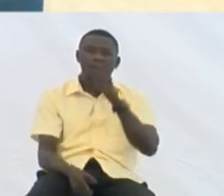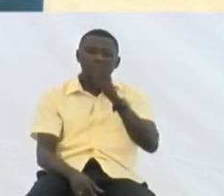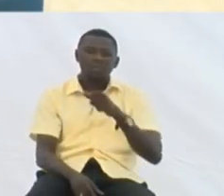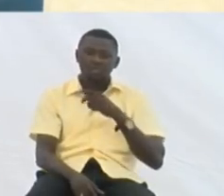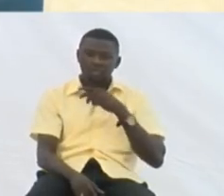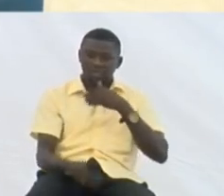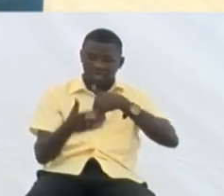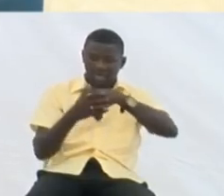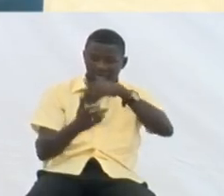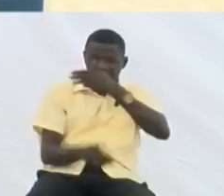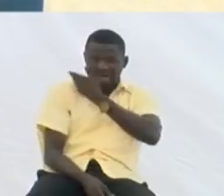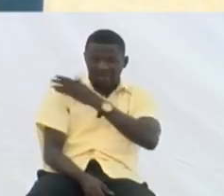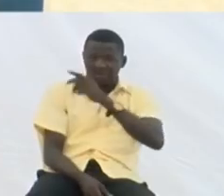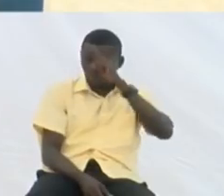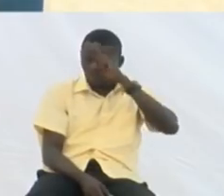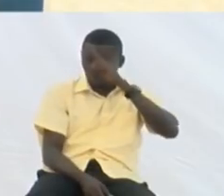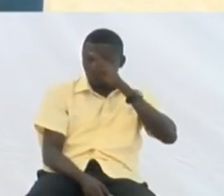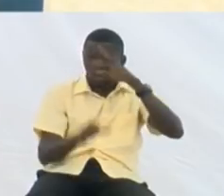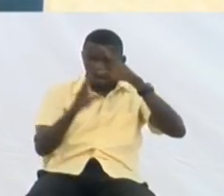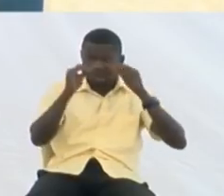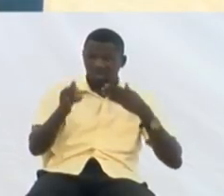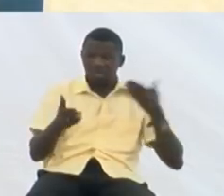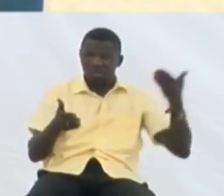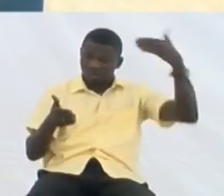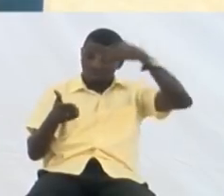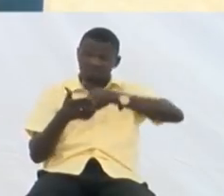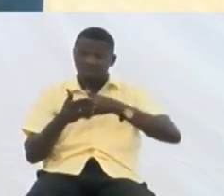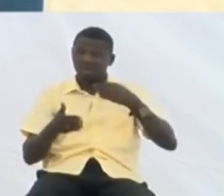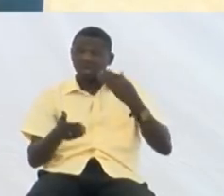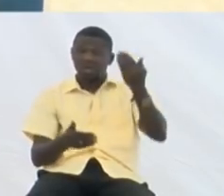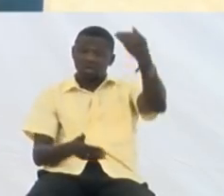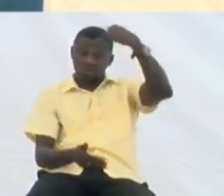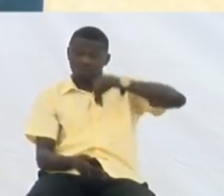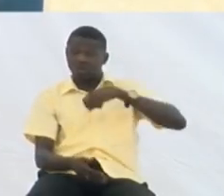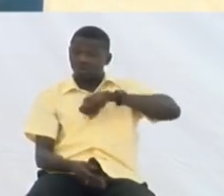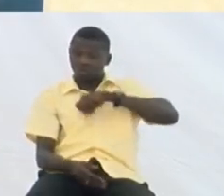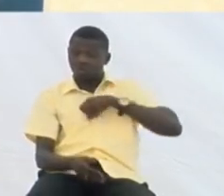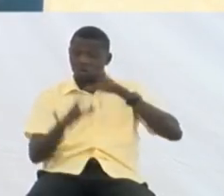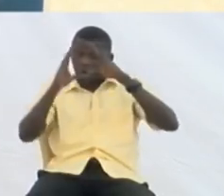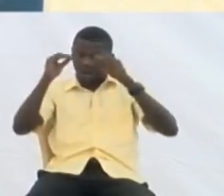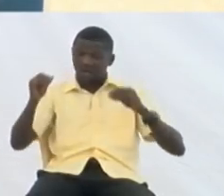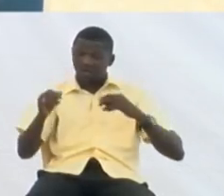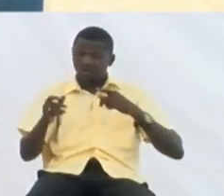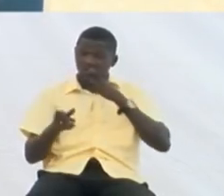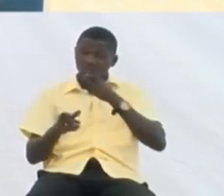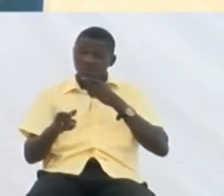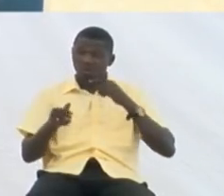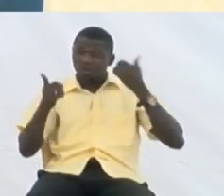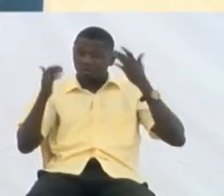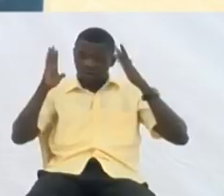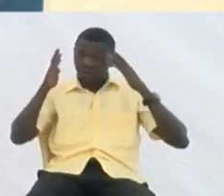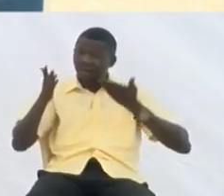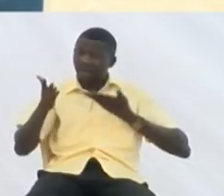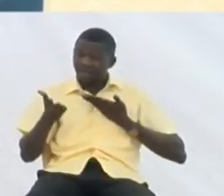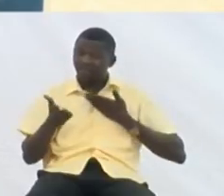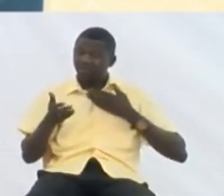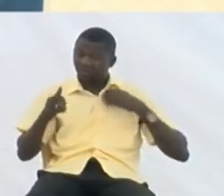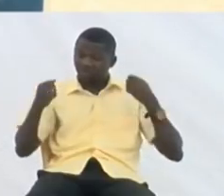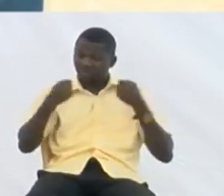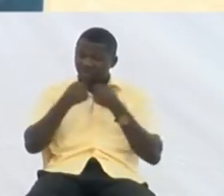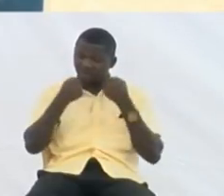But for someone to leave his or her house and come and meet you in your own house, and if you should fight with that